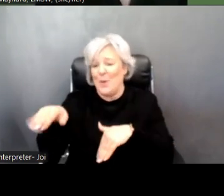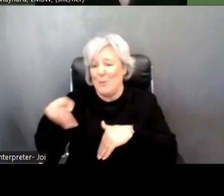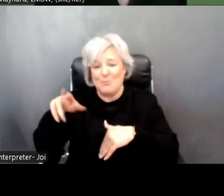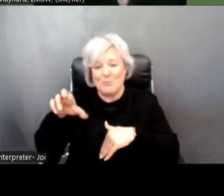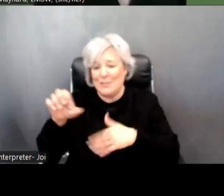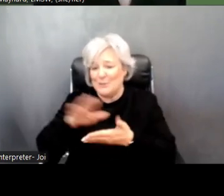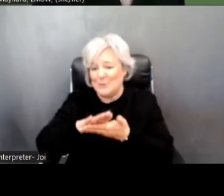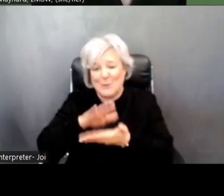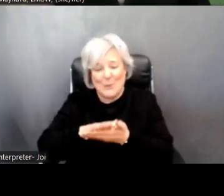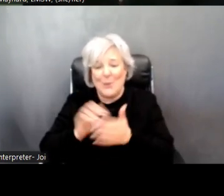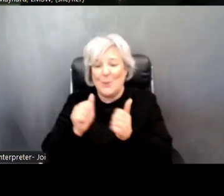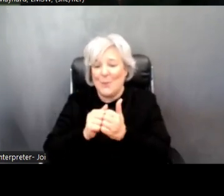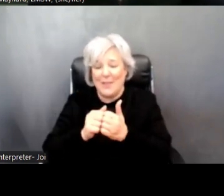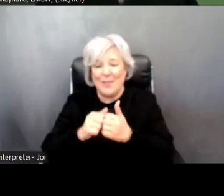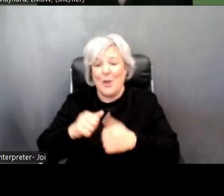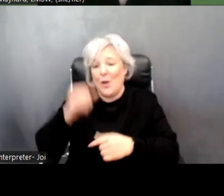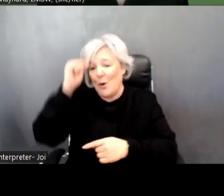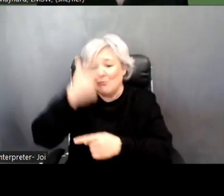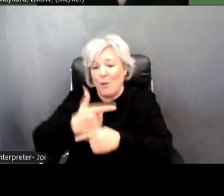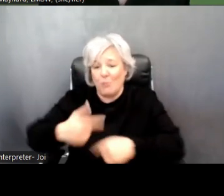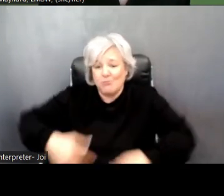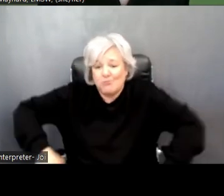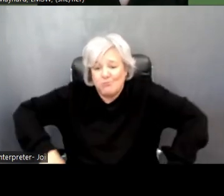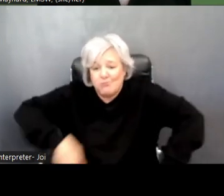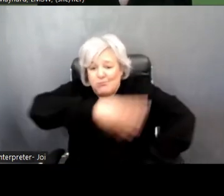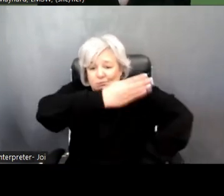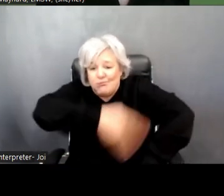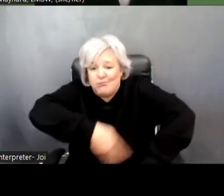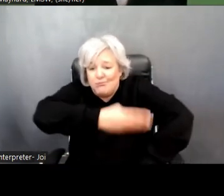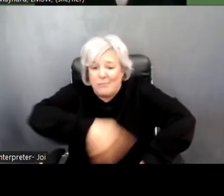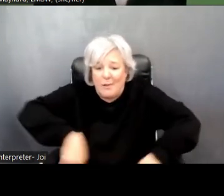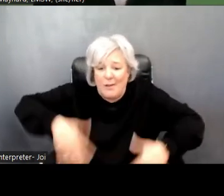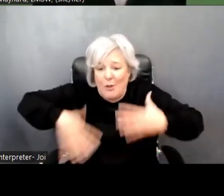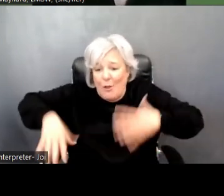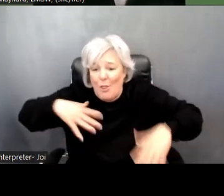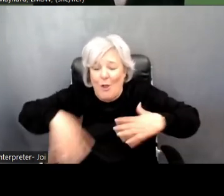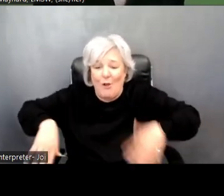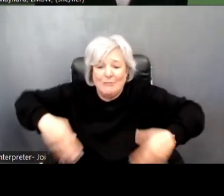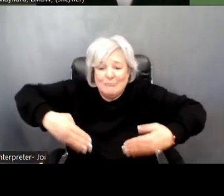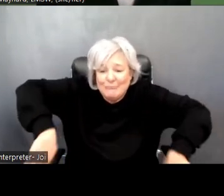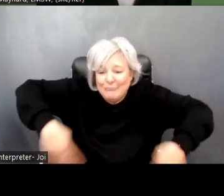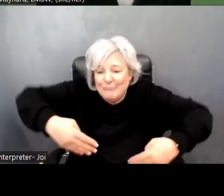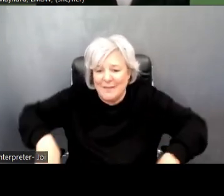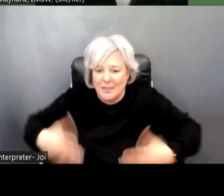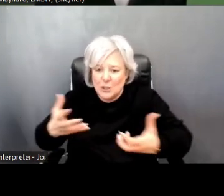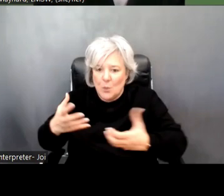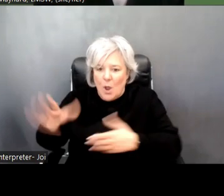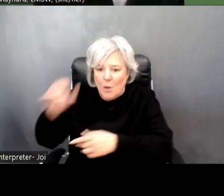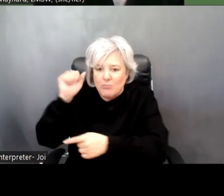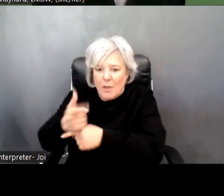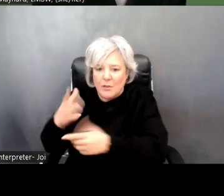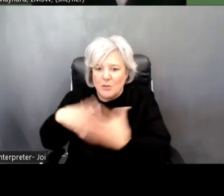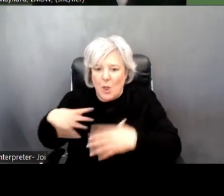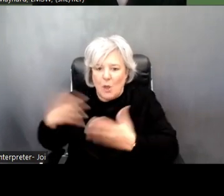her big brother's oversized ratty old shirts and big shorts that were, 7 sizes too big for